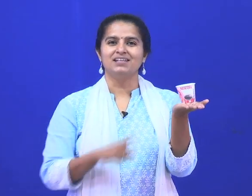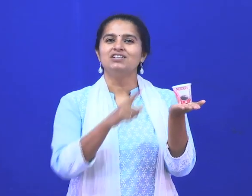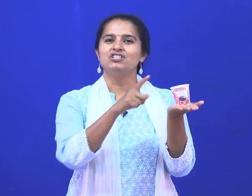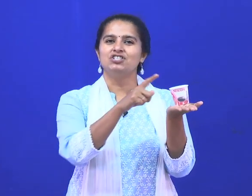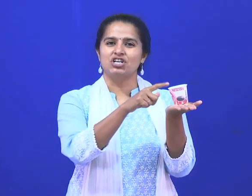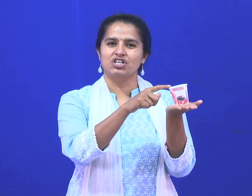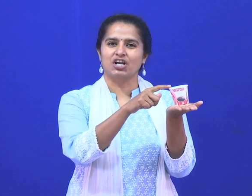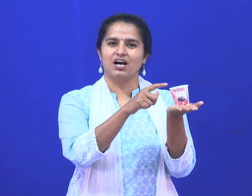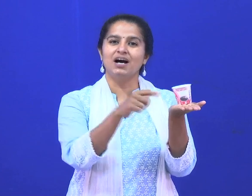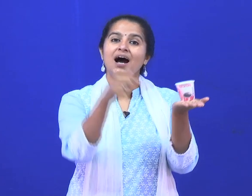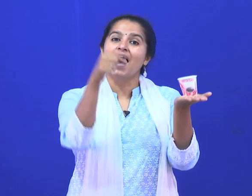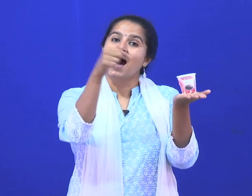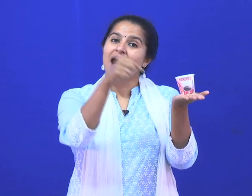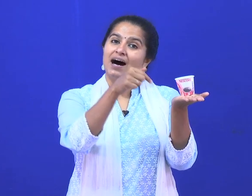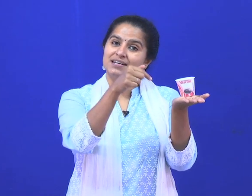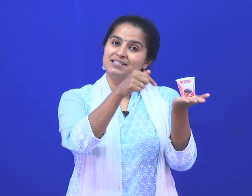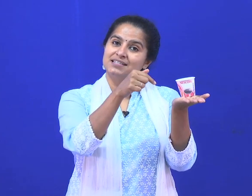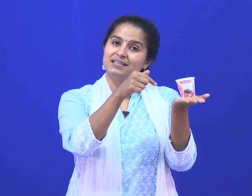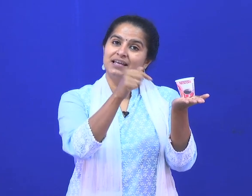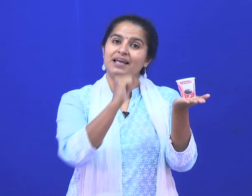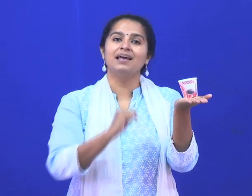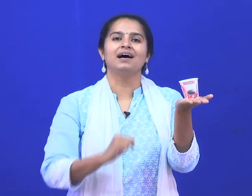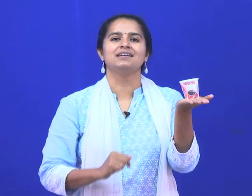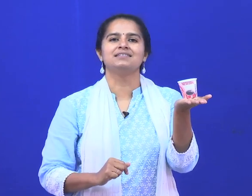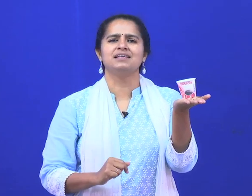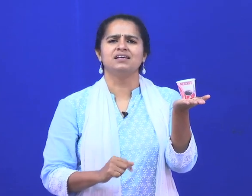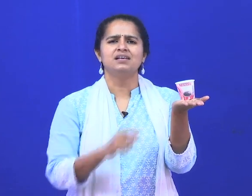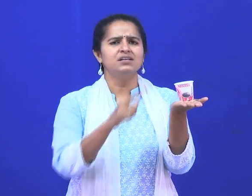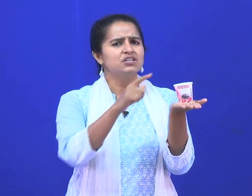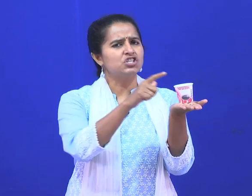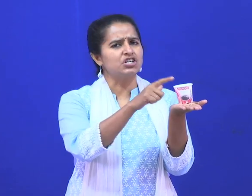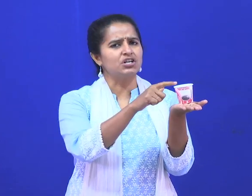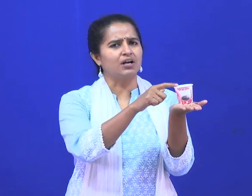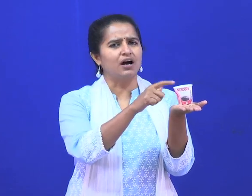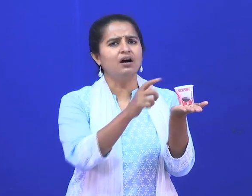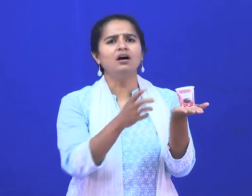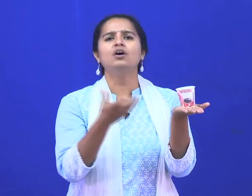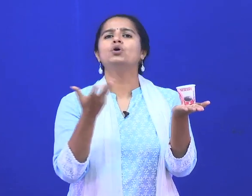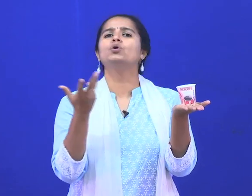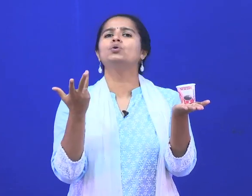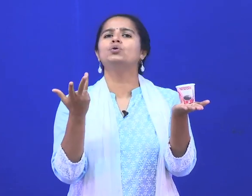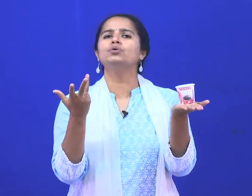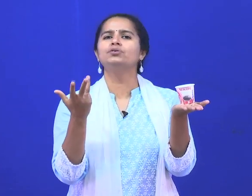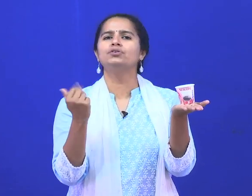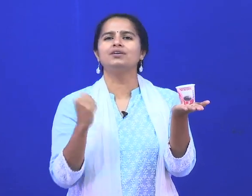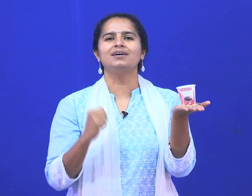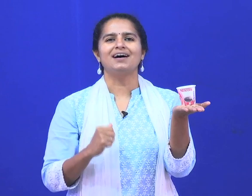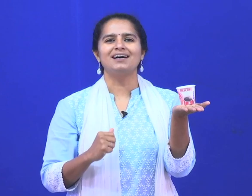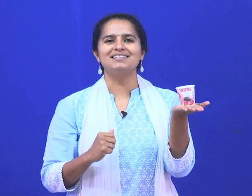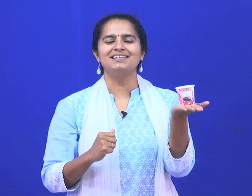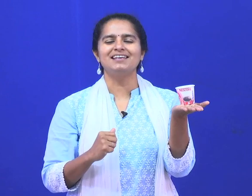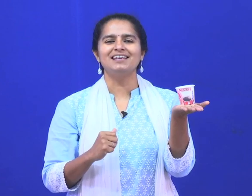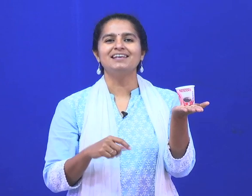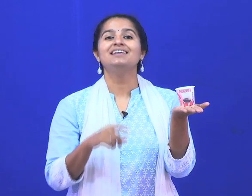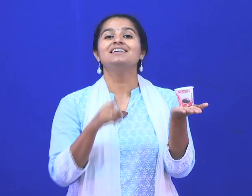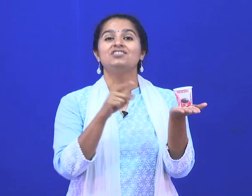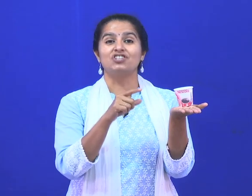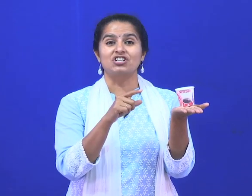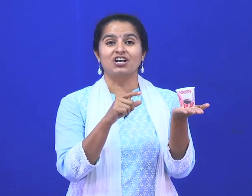asti, chashakaha haste asti, chashakaha kutra